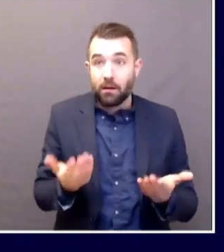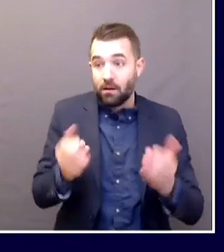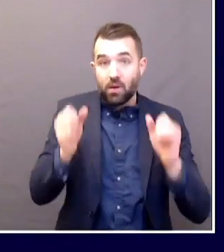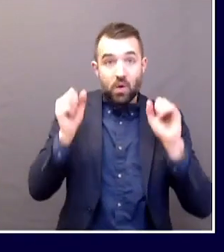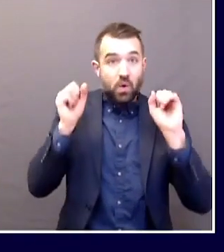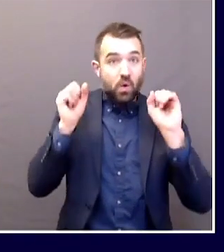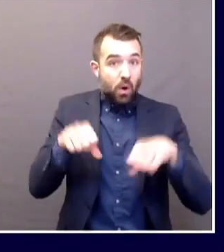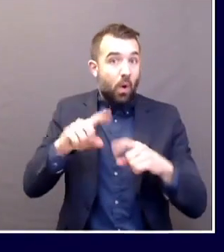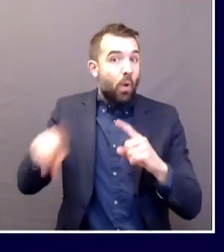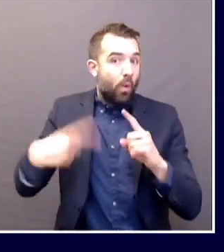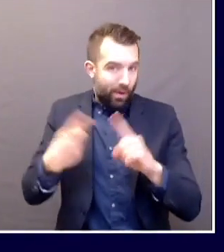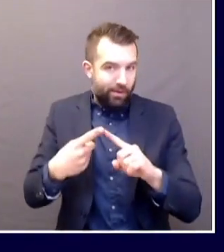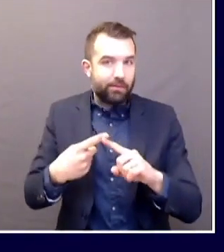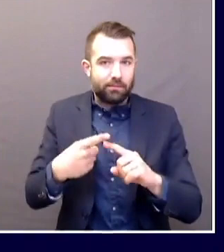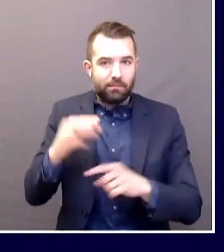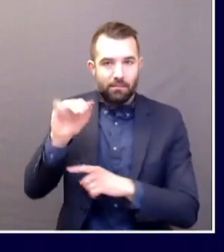CDC